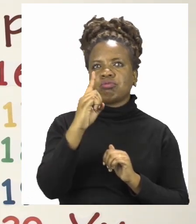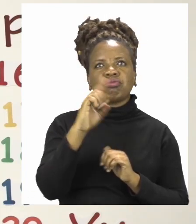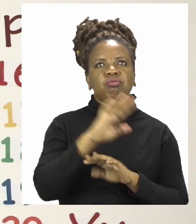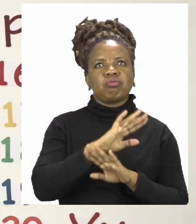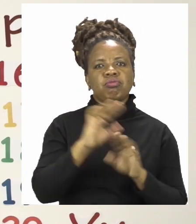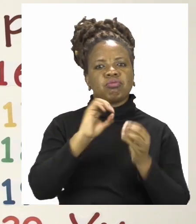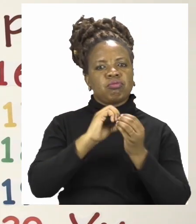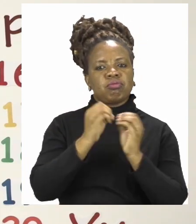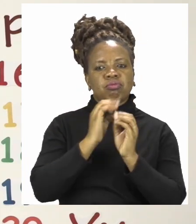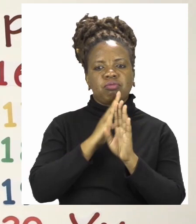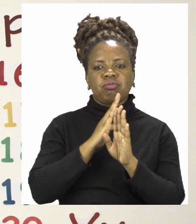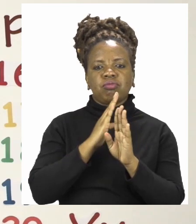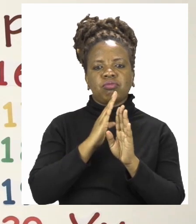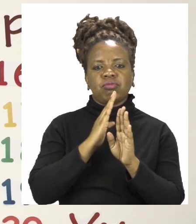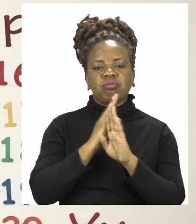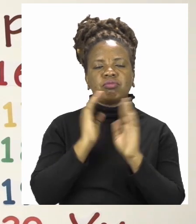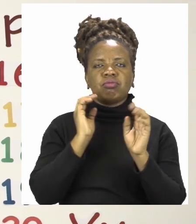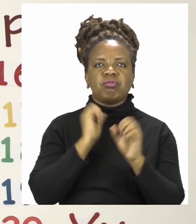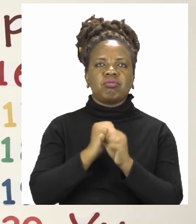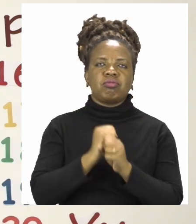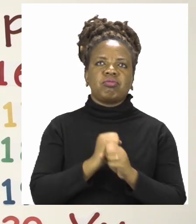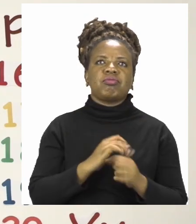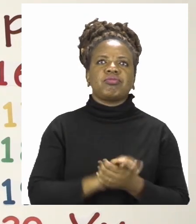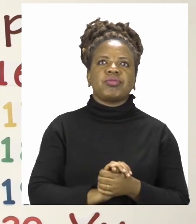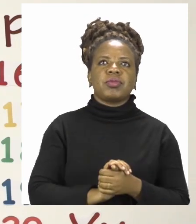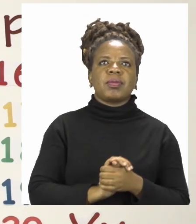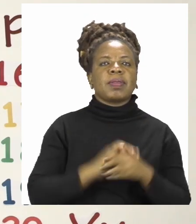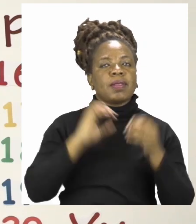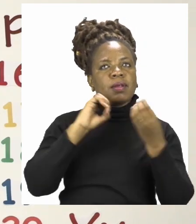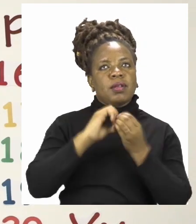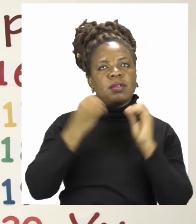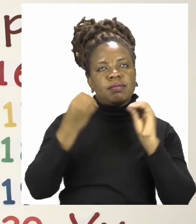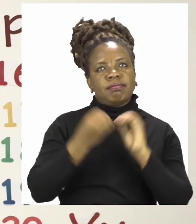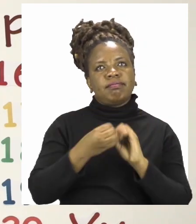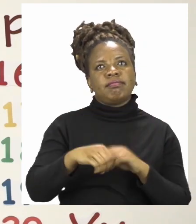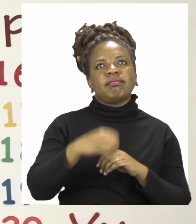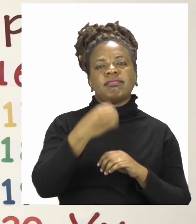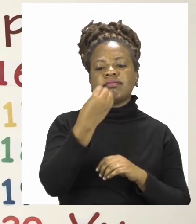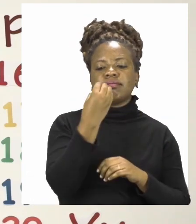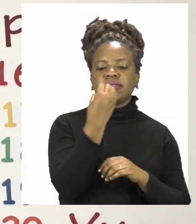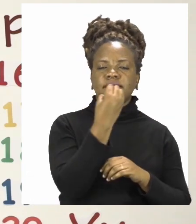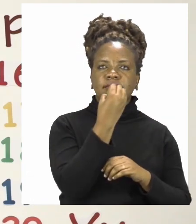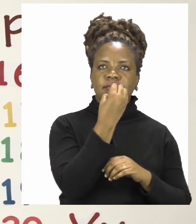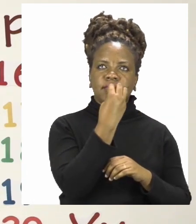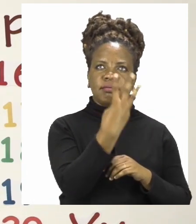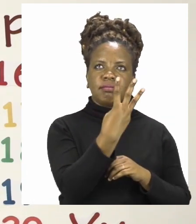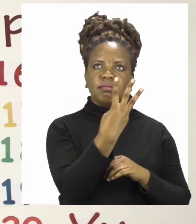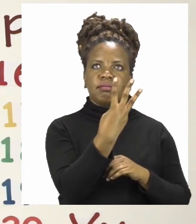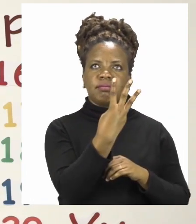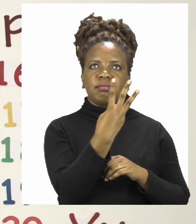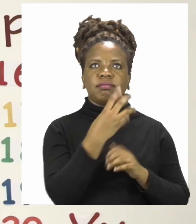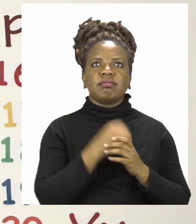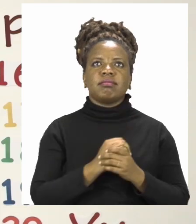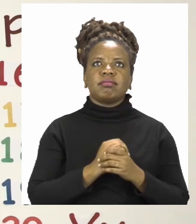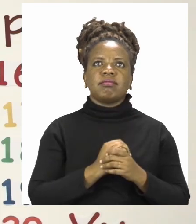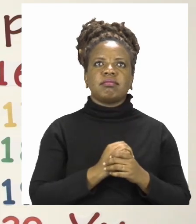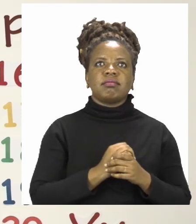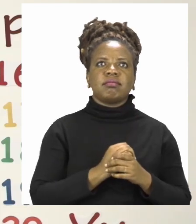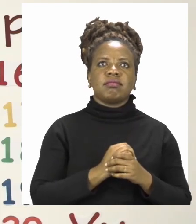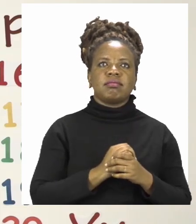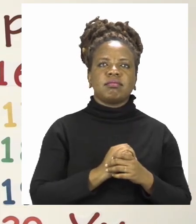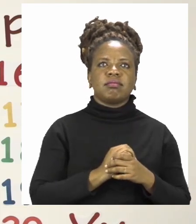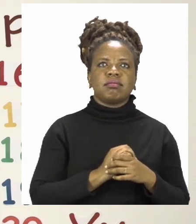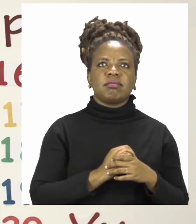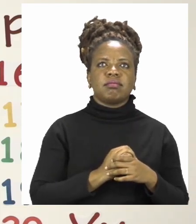Number 3 on our page, if we take a look at our page on number 3, we have